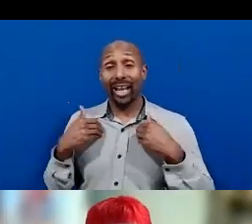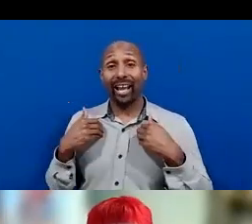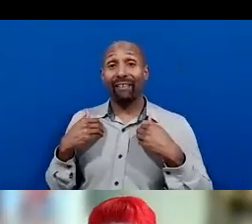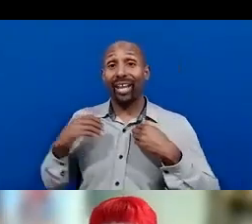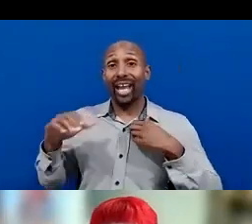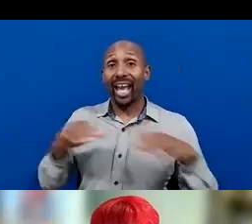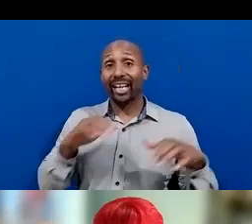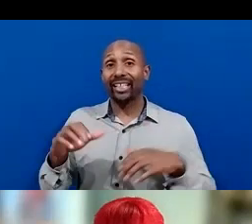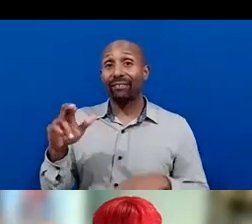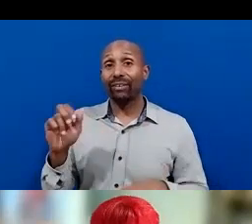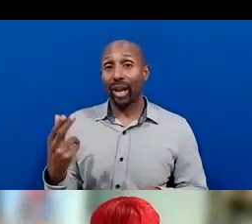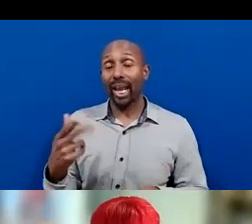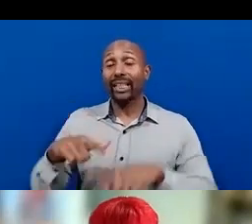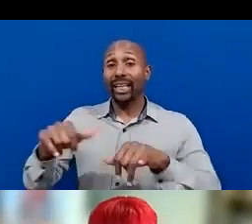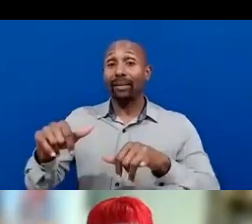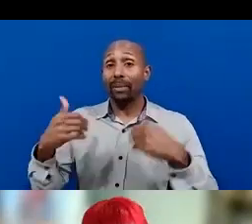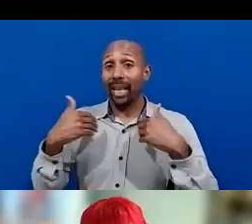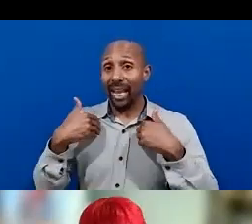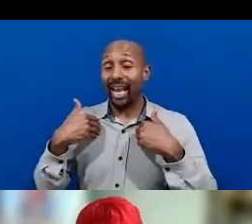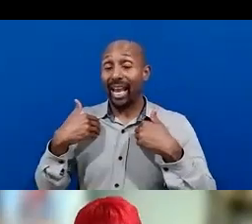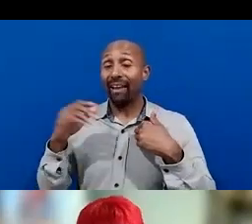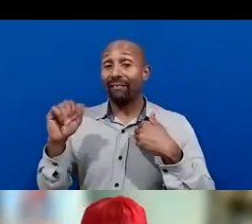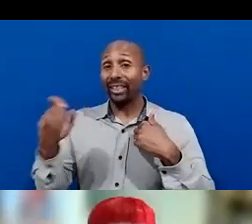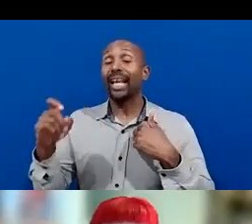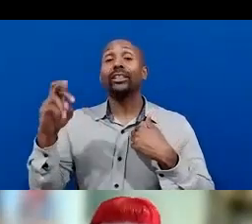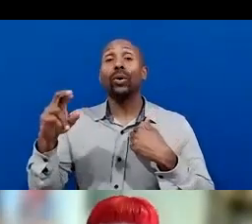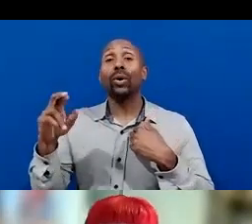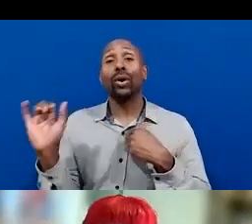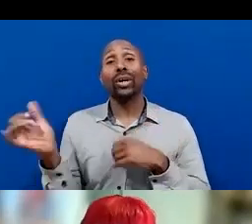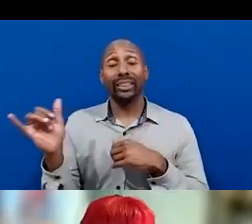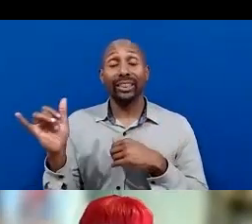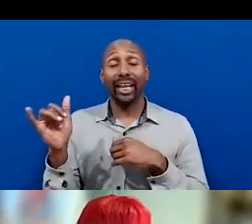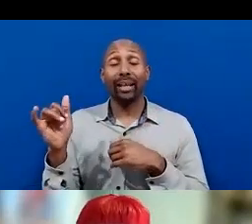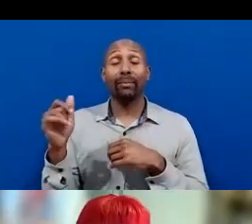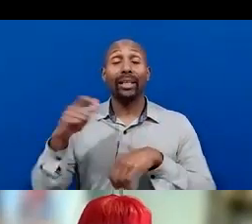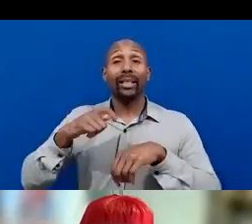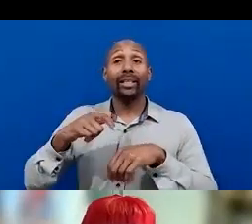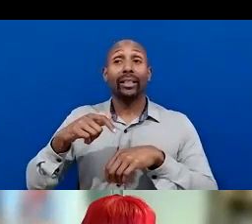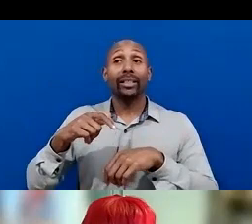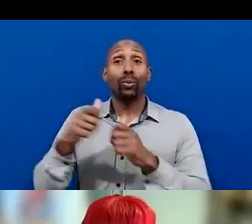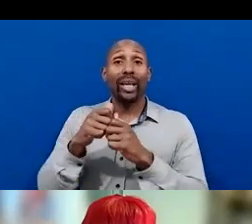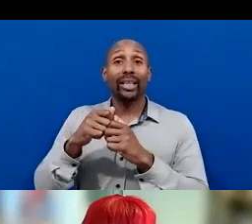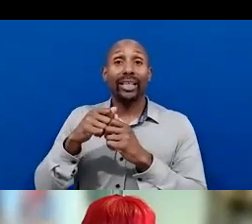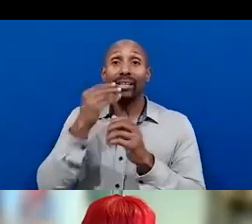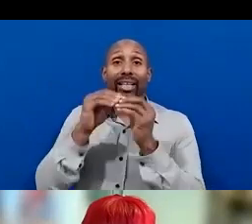having sex, or they're exchanging spit, right? And sometimes not, it can be